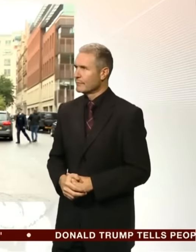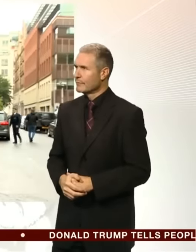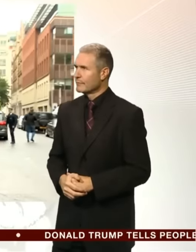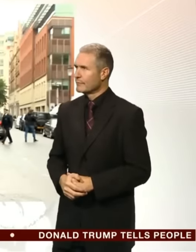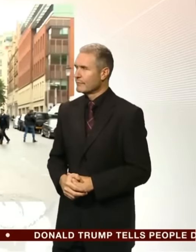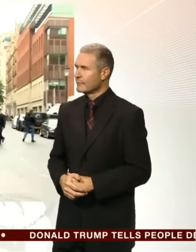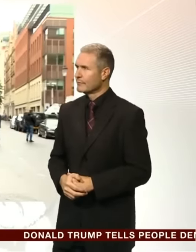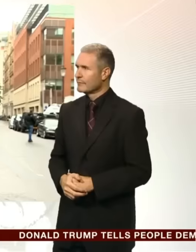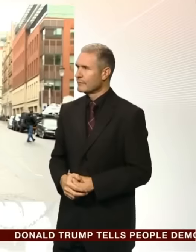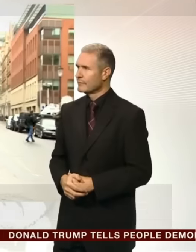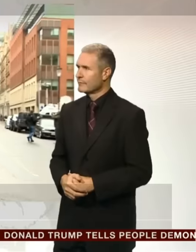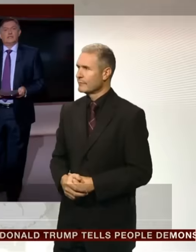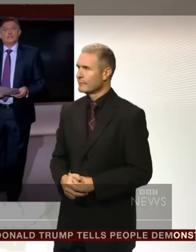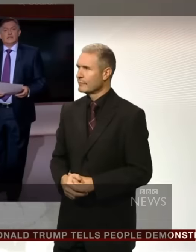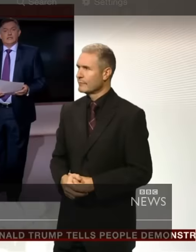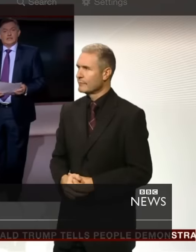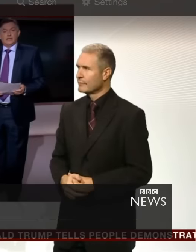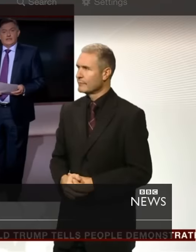London. Thank you very much.